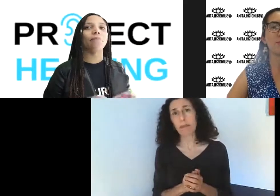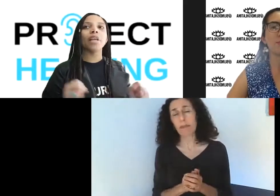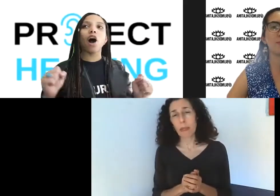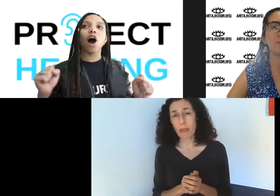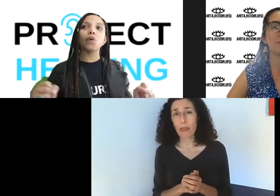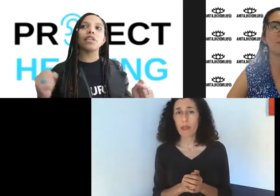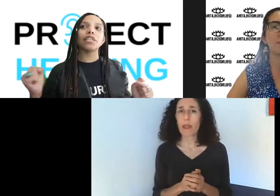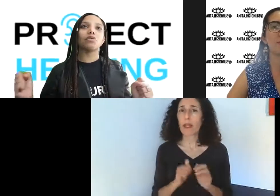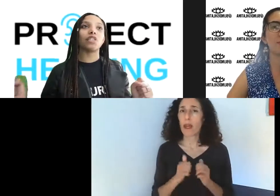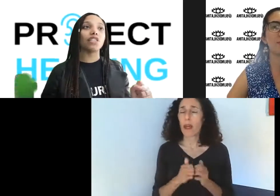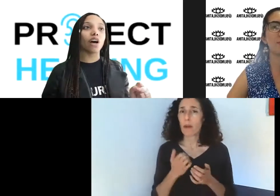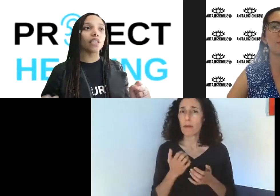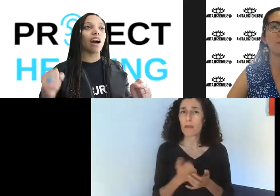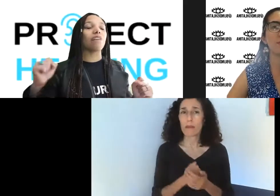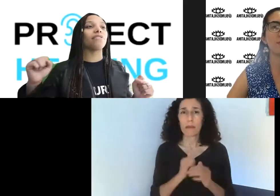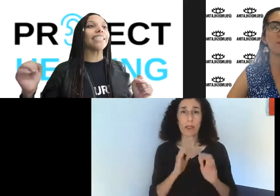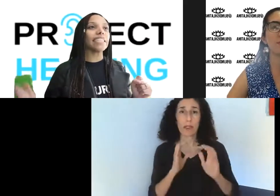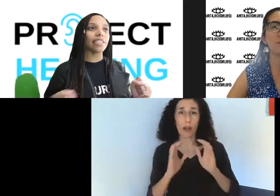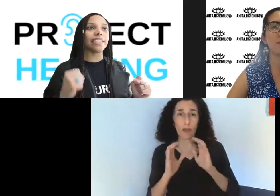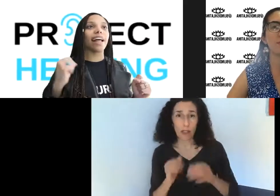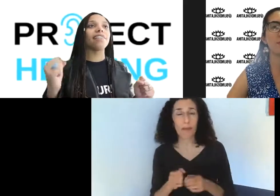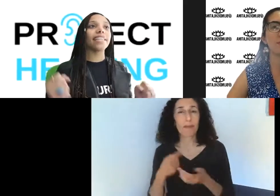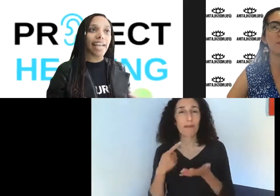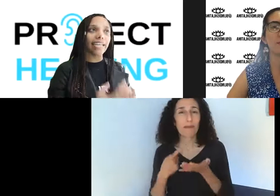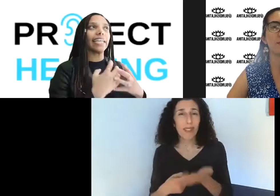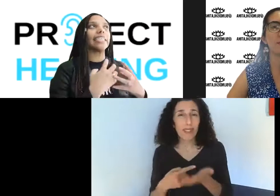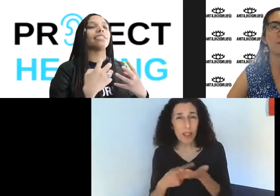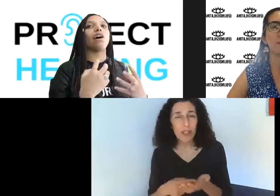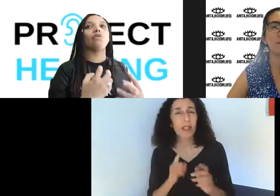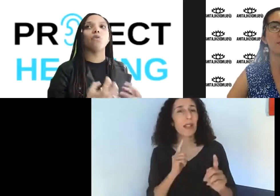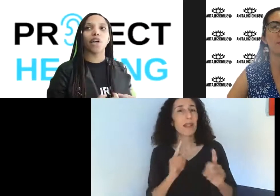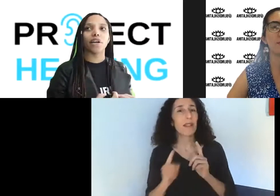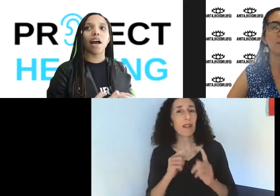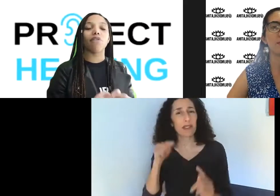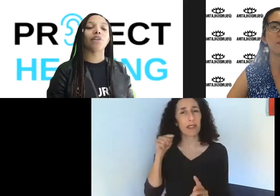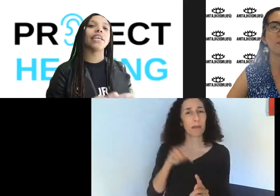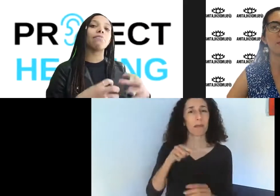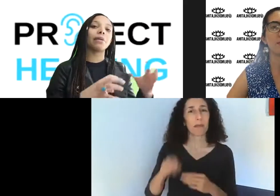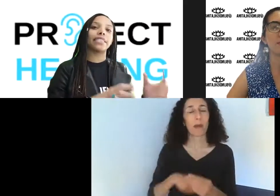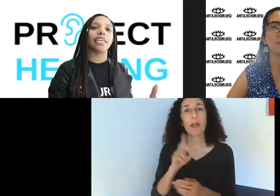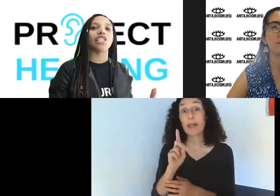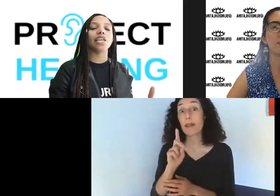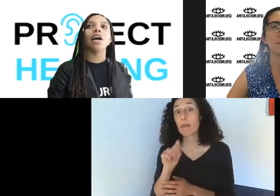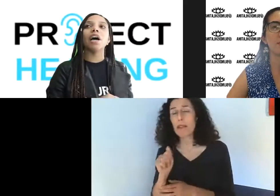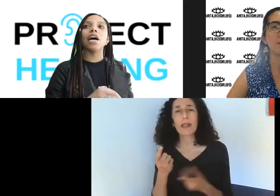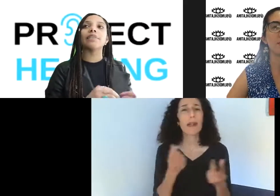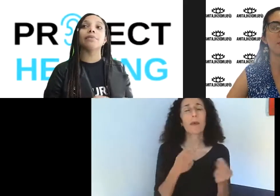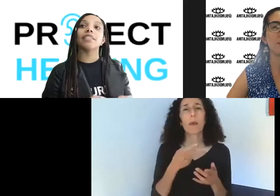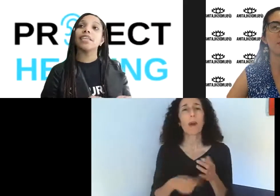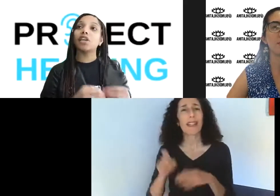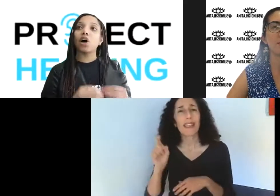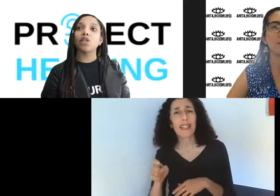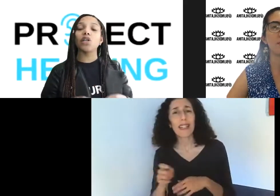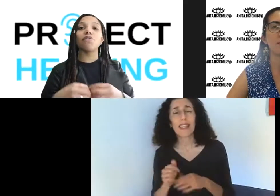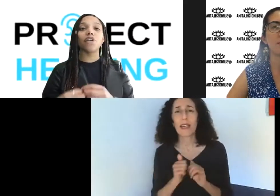disability are really the result of years, decades of work around the implementation of something